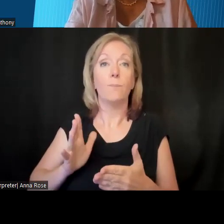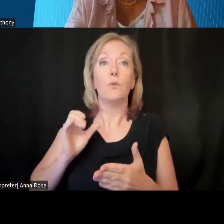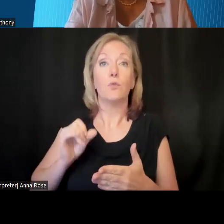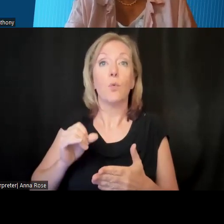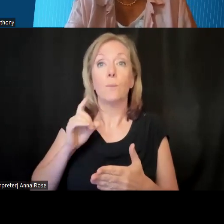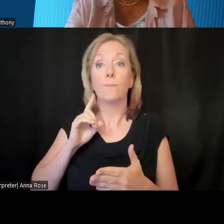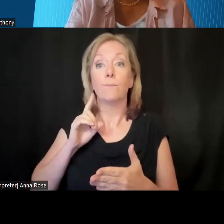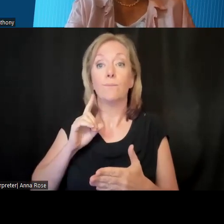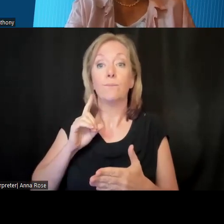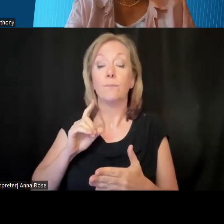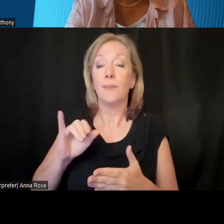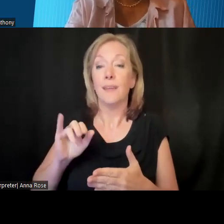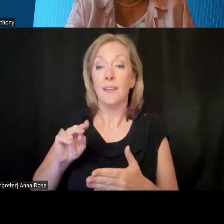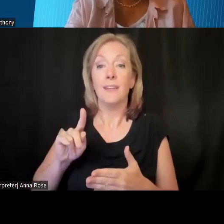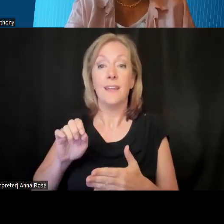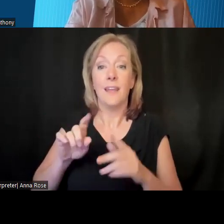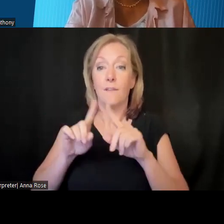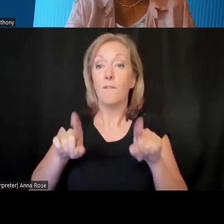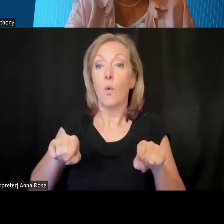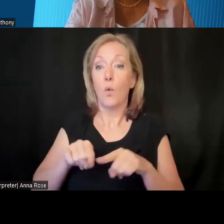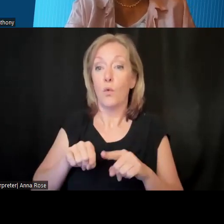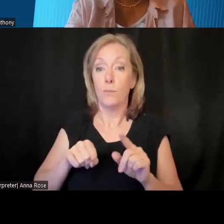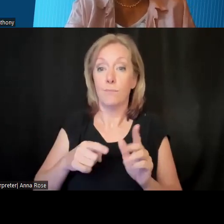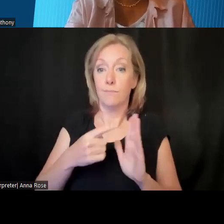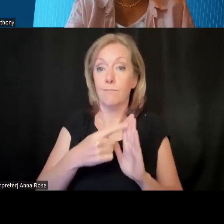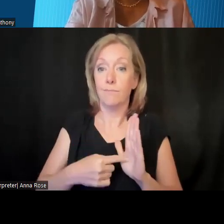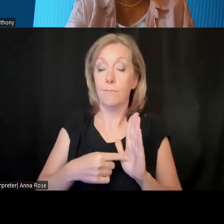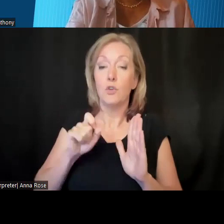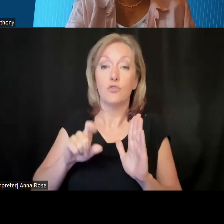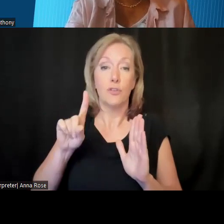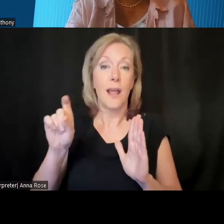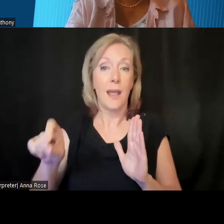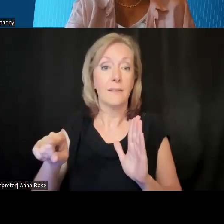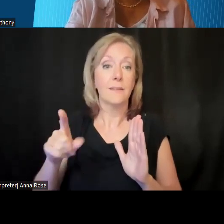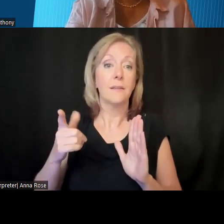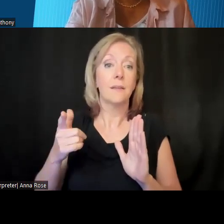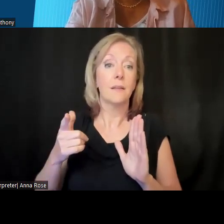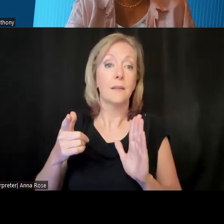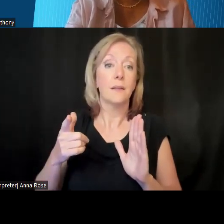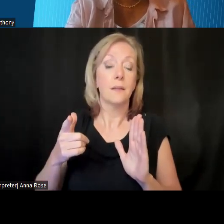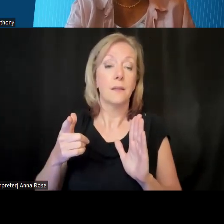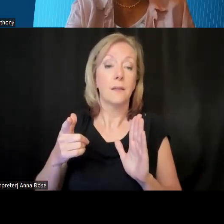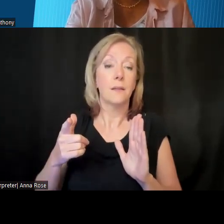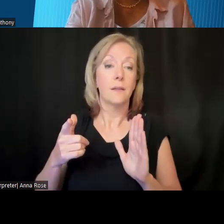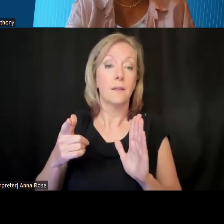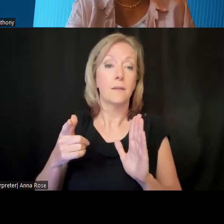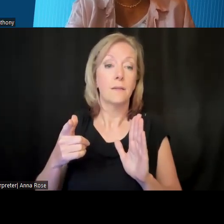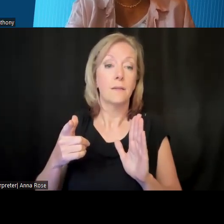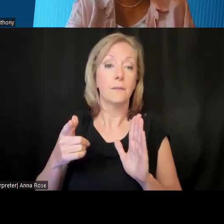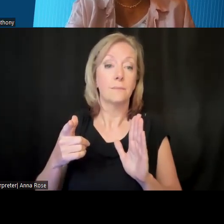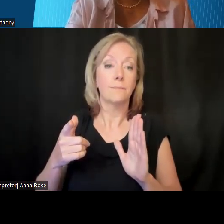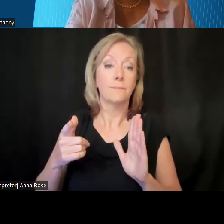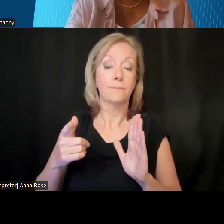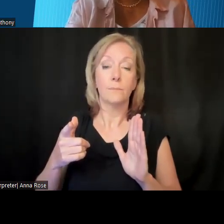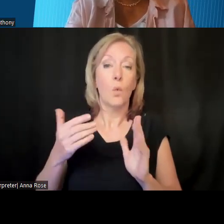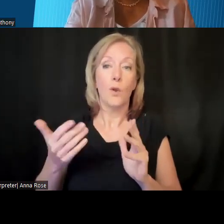question that should be on intake forms, or it could be a question that is just asked. We don't want everybody to ask the family, so hopefully there's some kind of organized